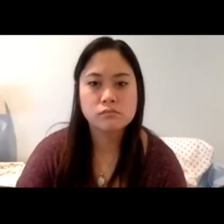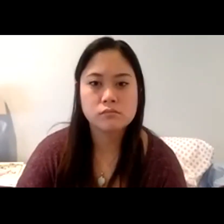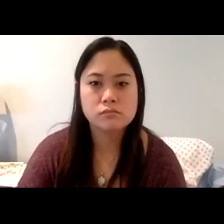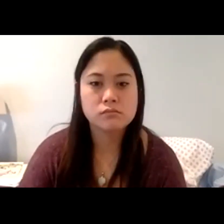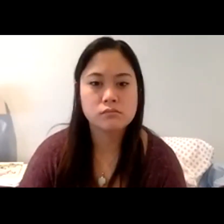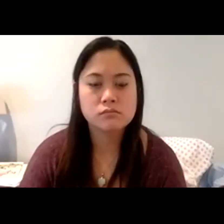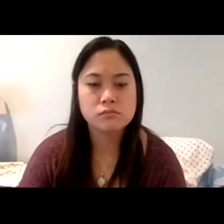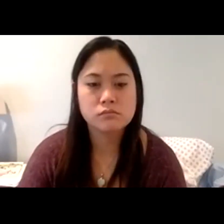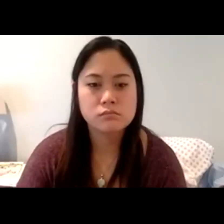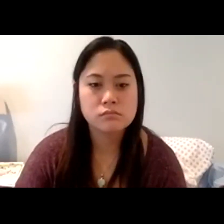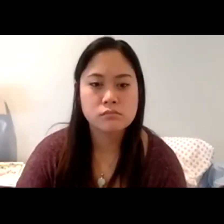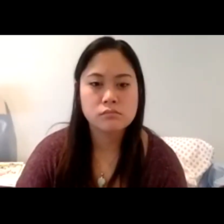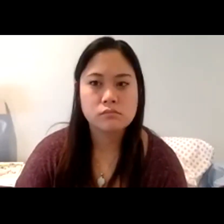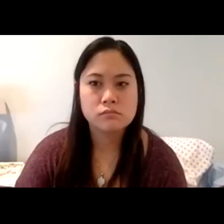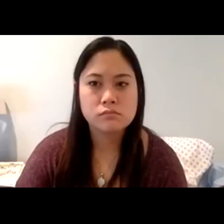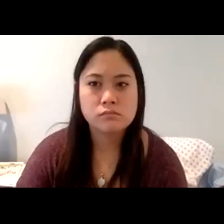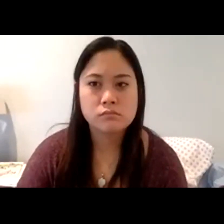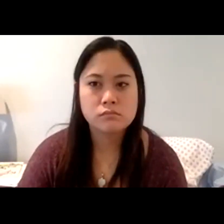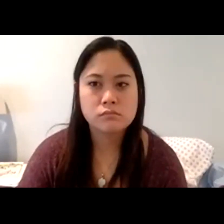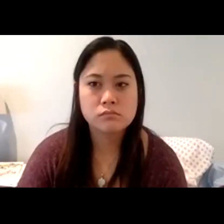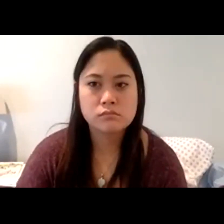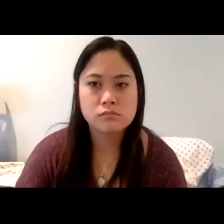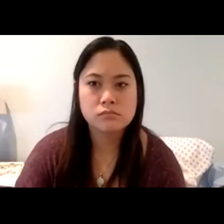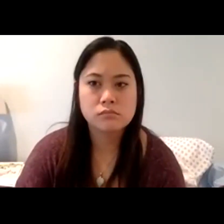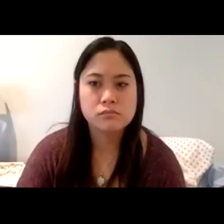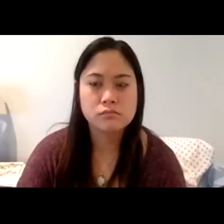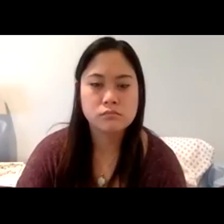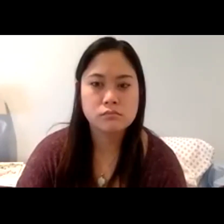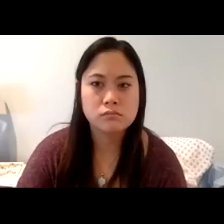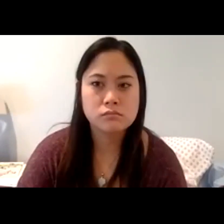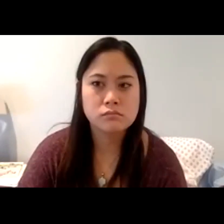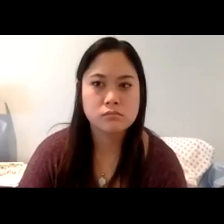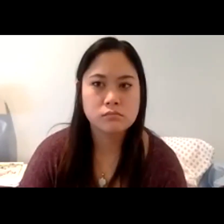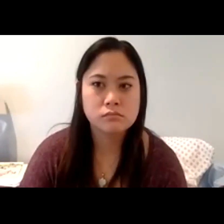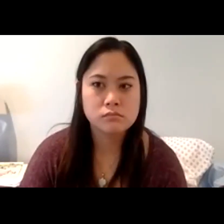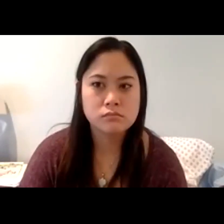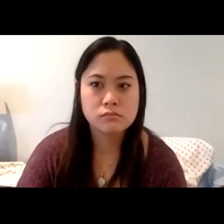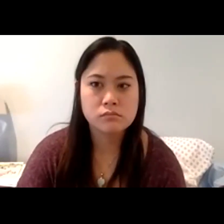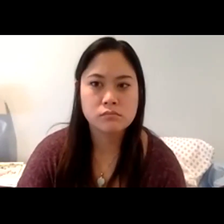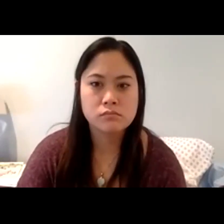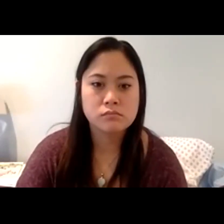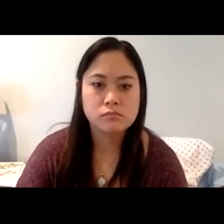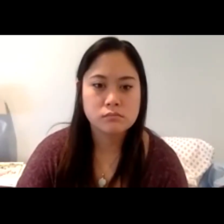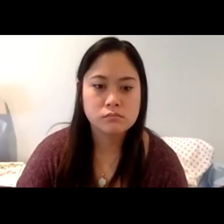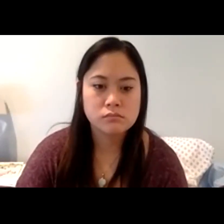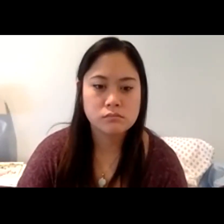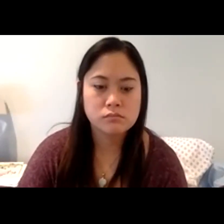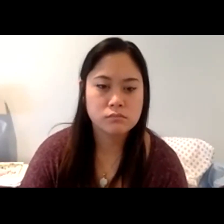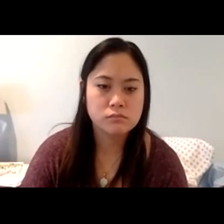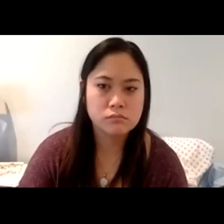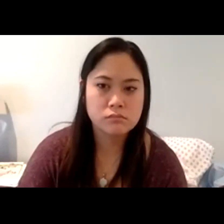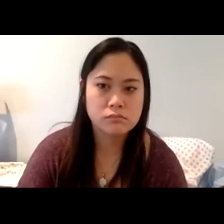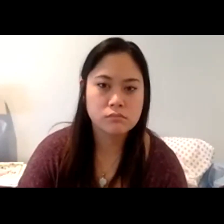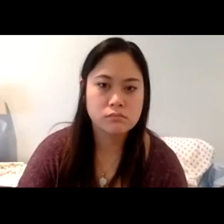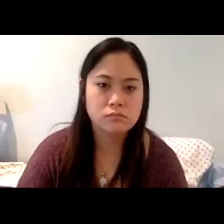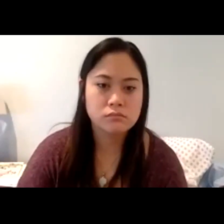Usually with psych codes on the diagnosis side, they get updated if something gets updated in the DSM.